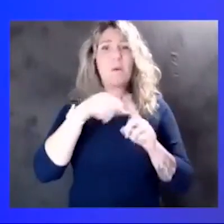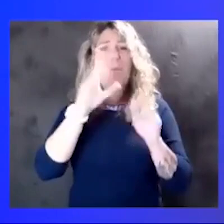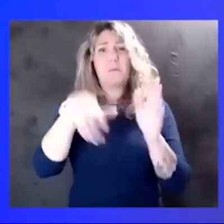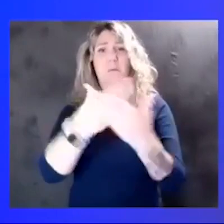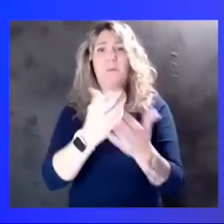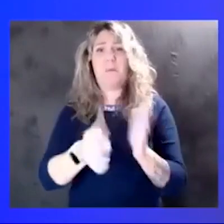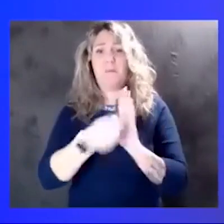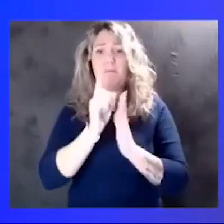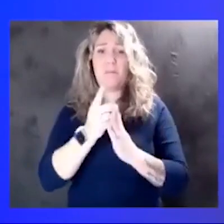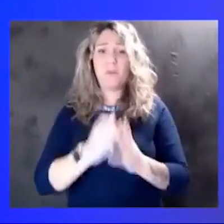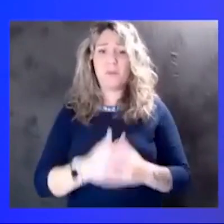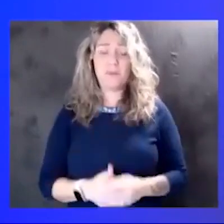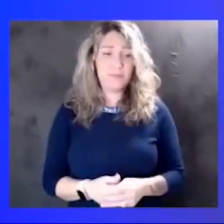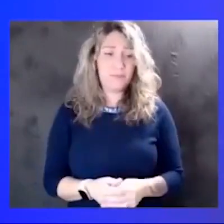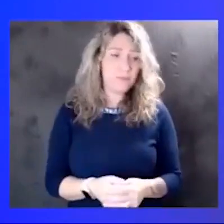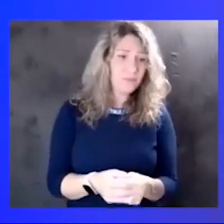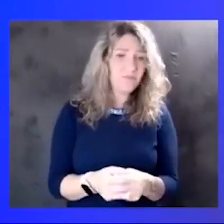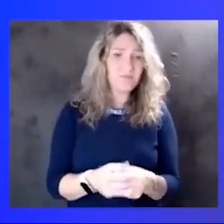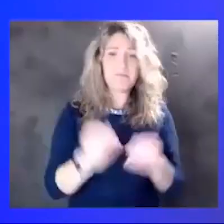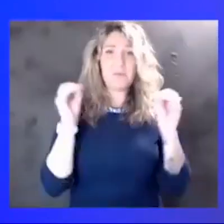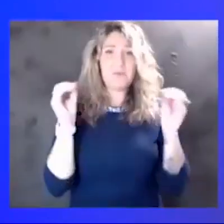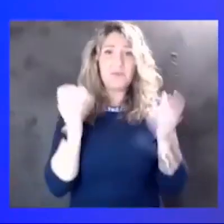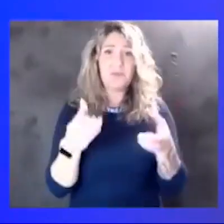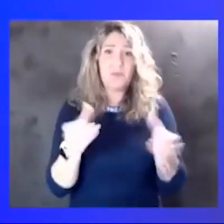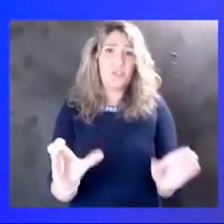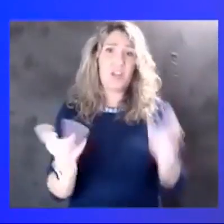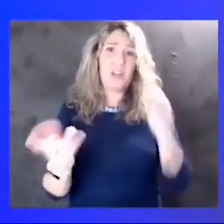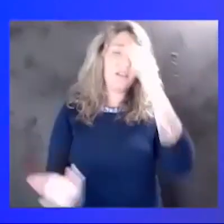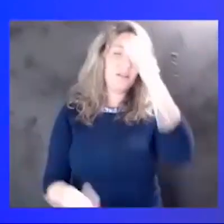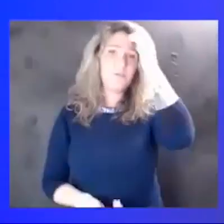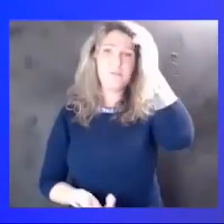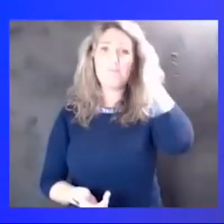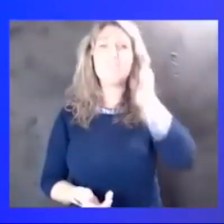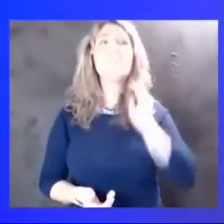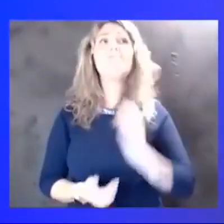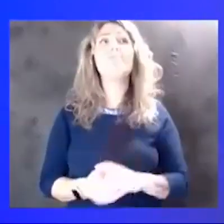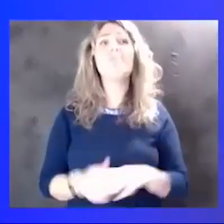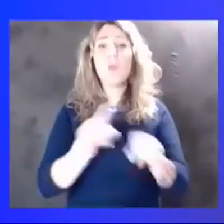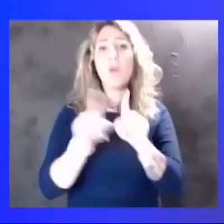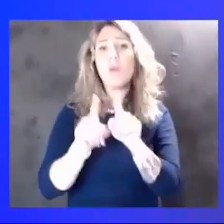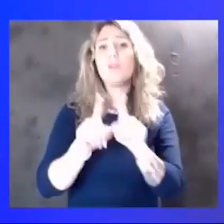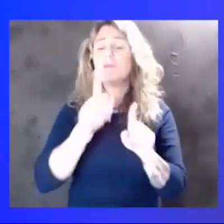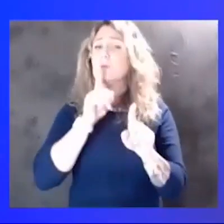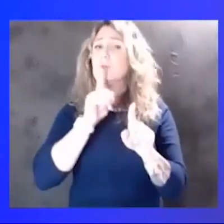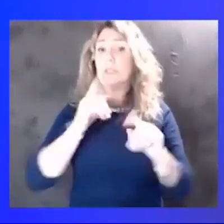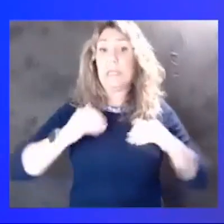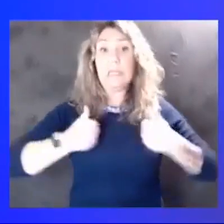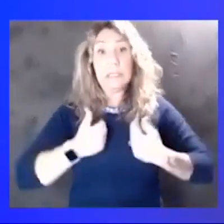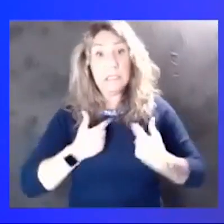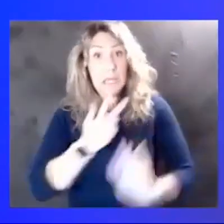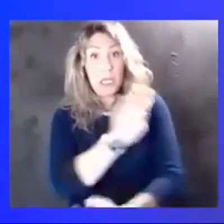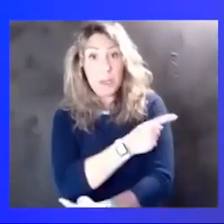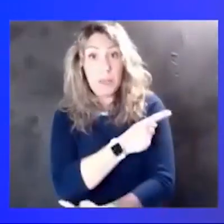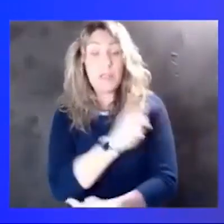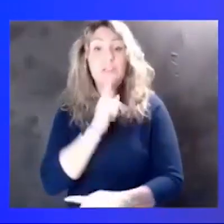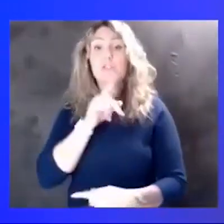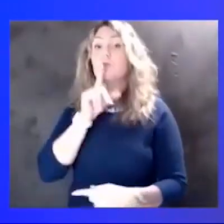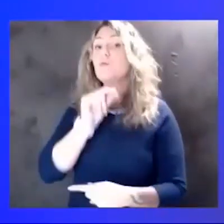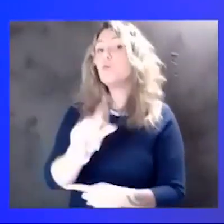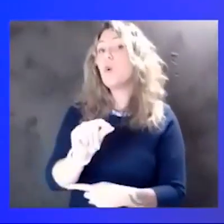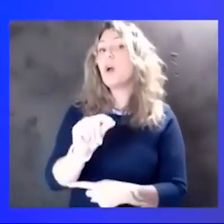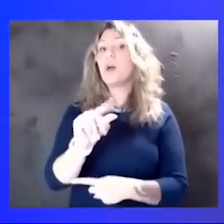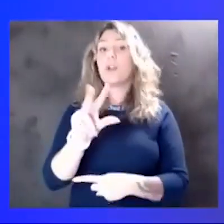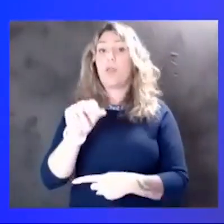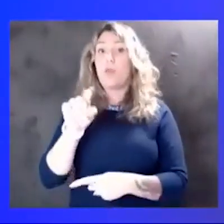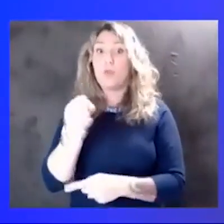there's no chance there. And so I also have some very young patients in their 20s and 30s with no underlying conditions who